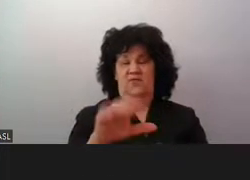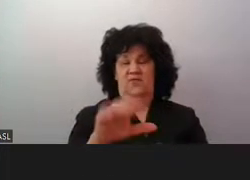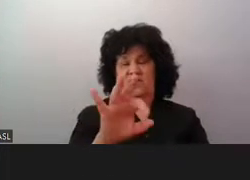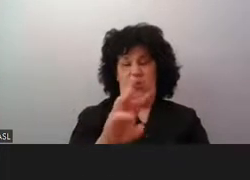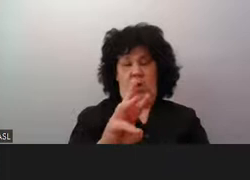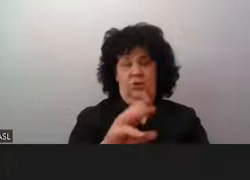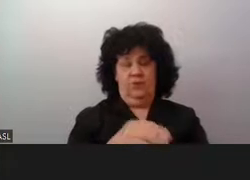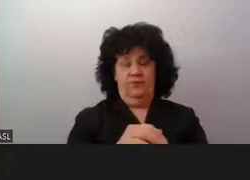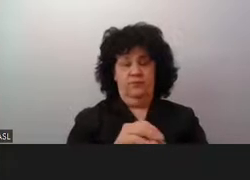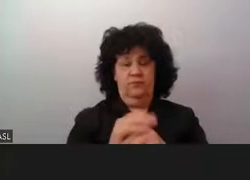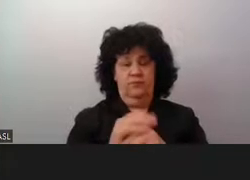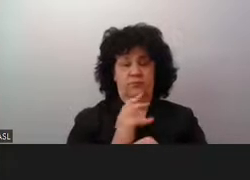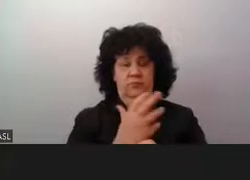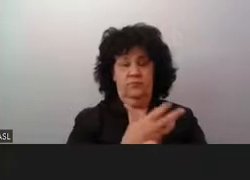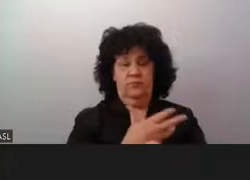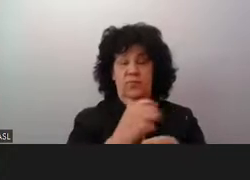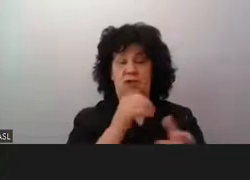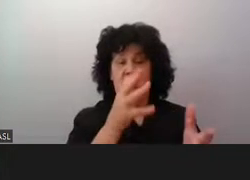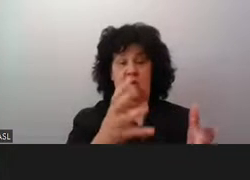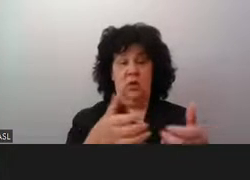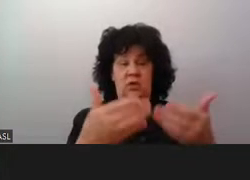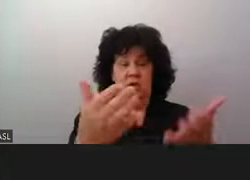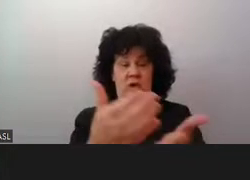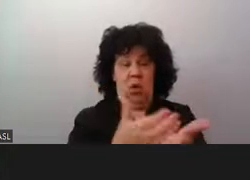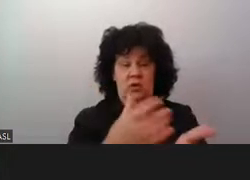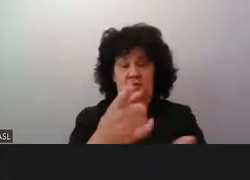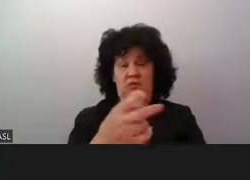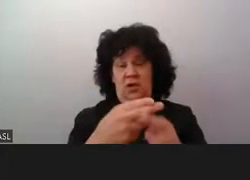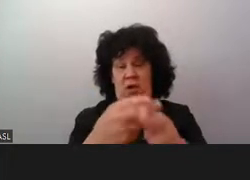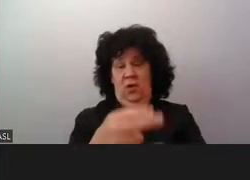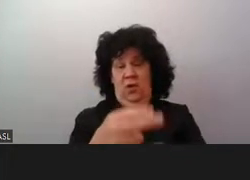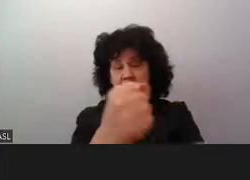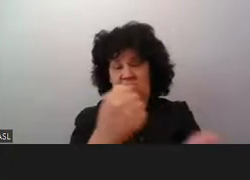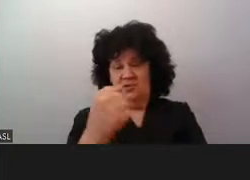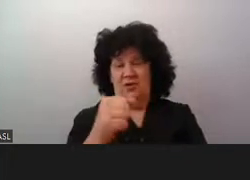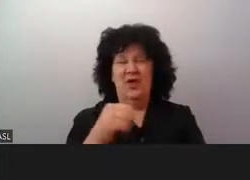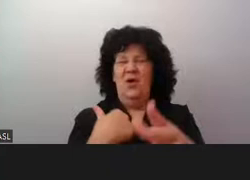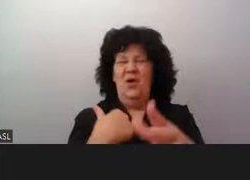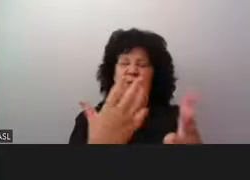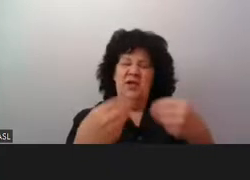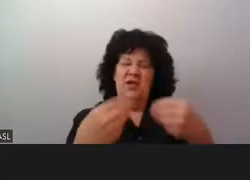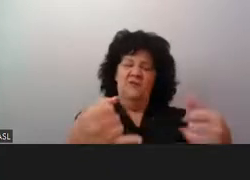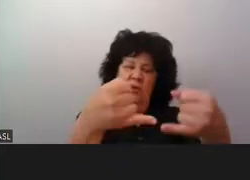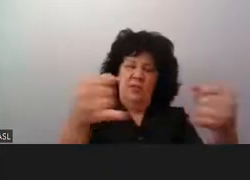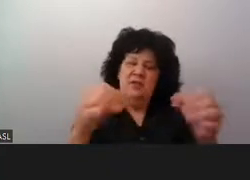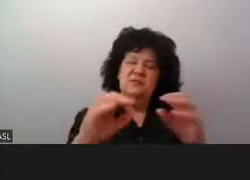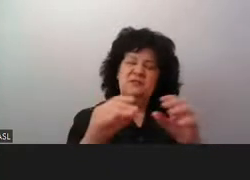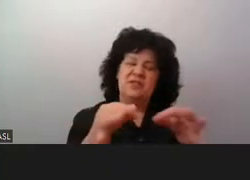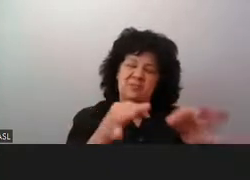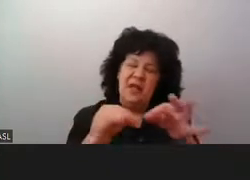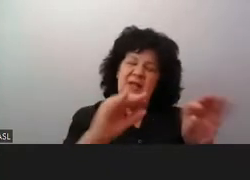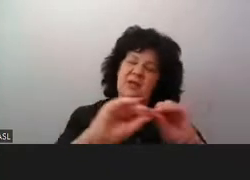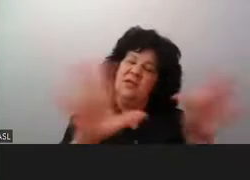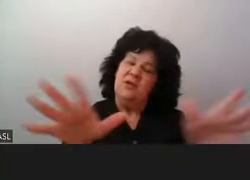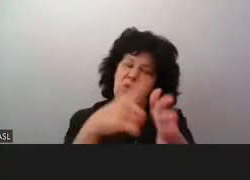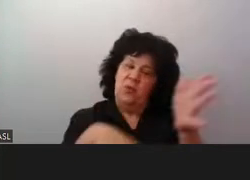out there and we call it a credential. I mean, it's really not, right? So we're trying to put some parameters around what a credential is. And again,